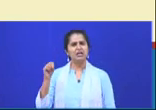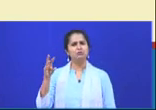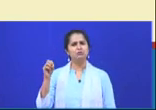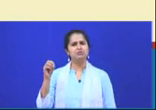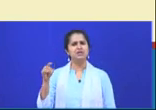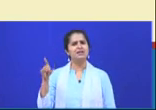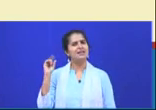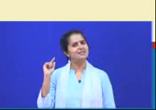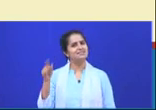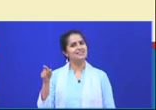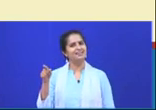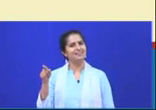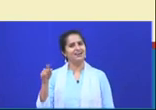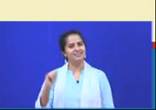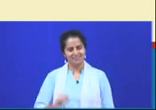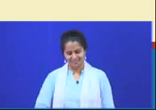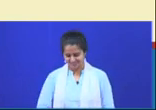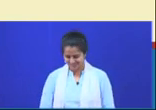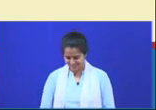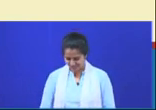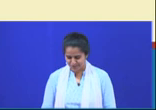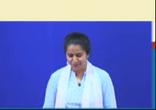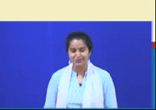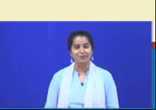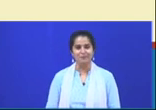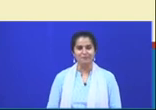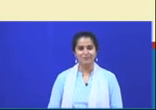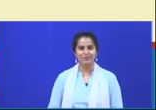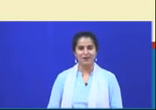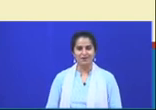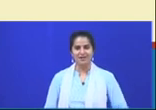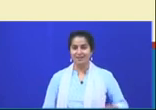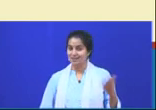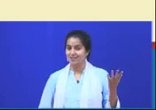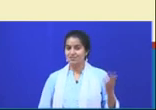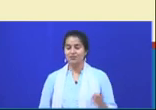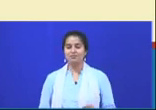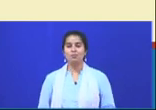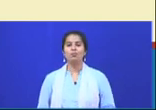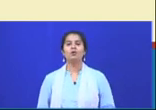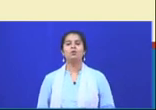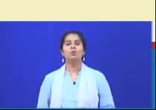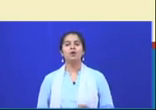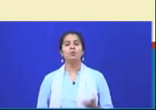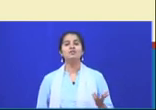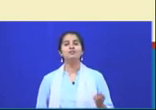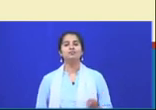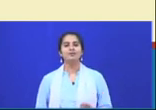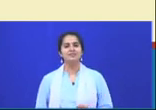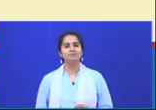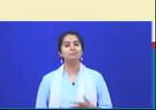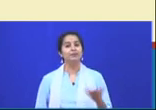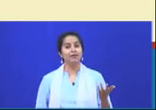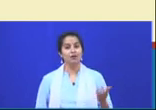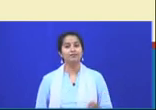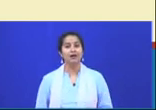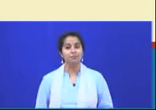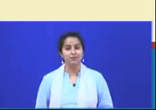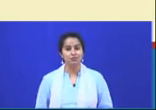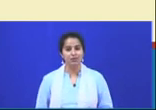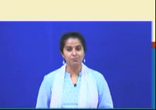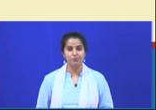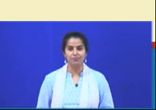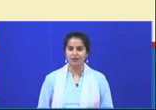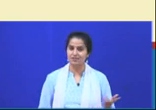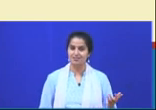sarvange durjanasya tat. Uttamam. All right. So, words of wisdom, beware of the